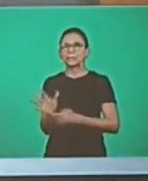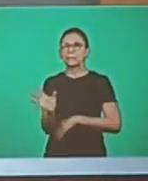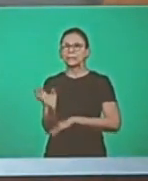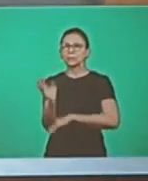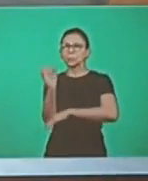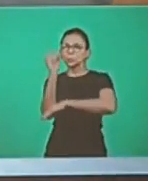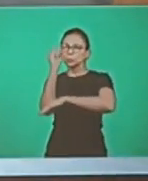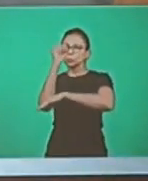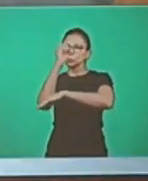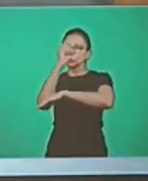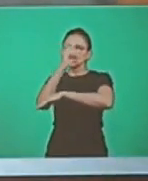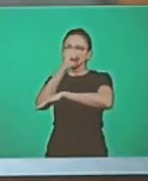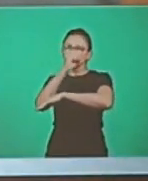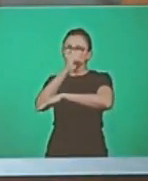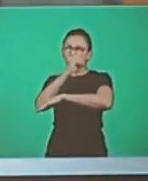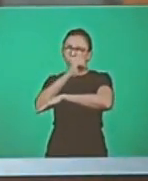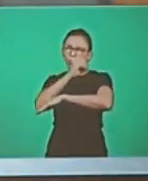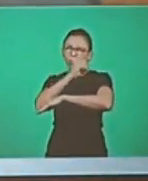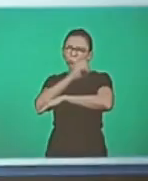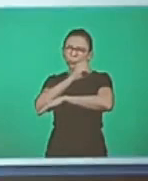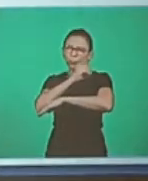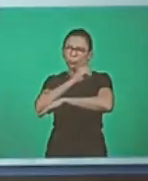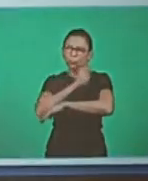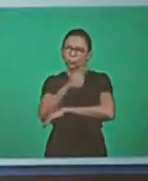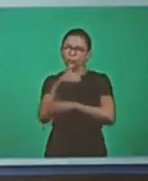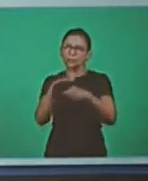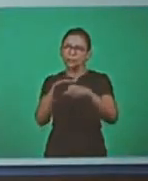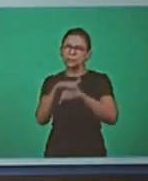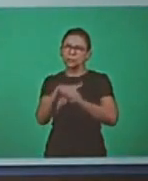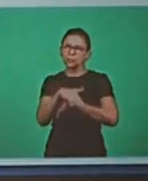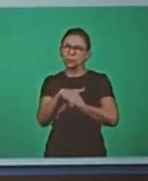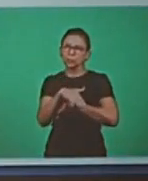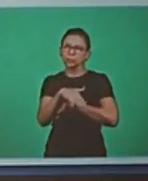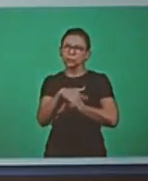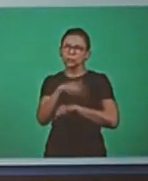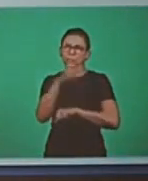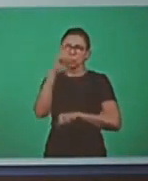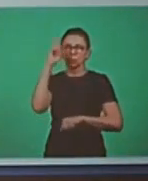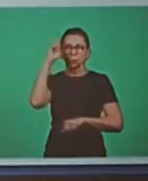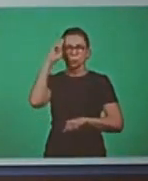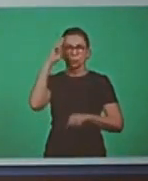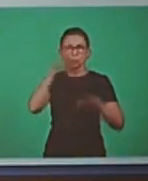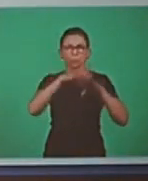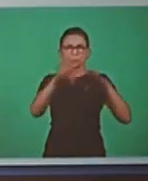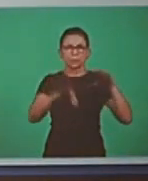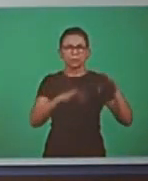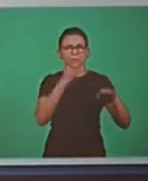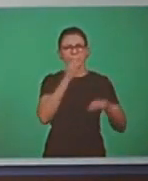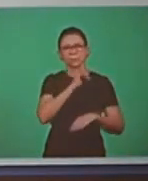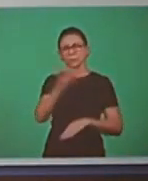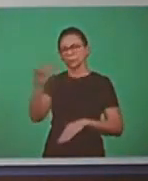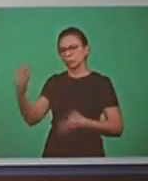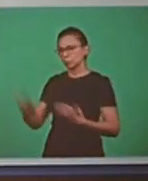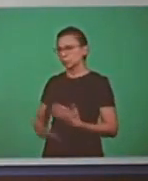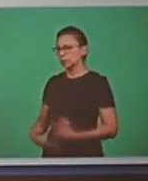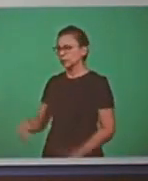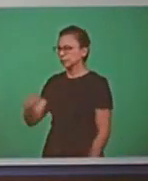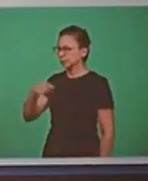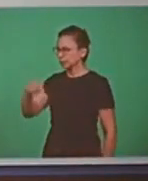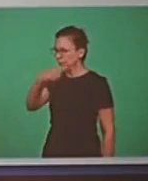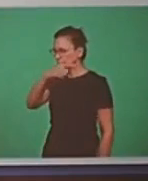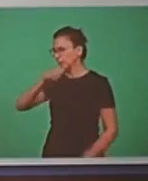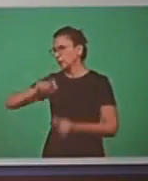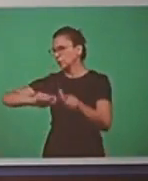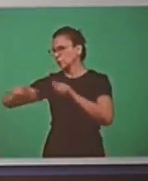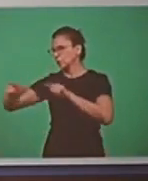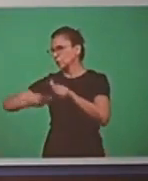the king. They called the workers for the vineyard. And approaching the night says to